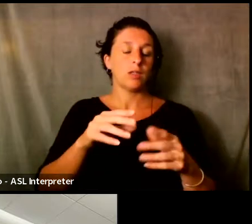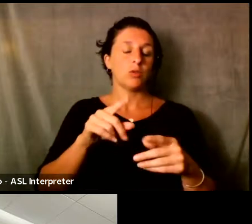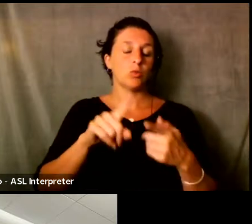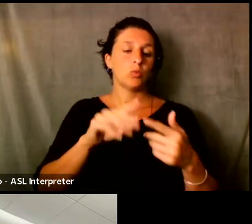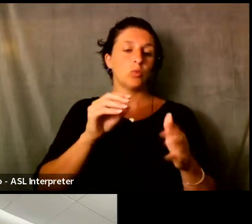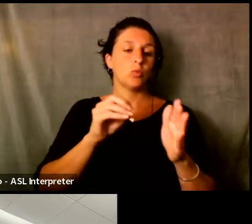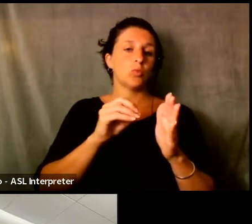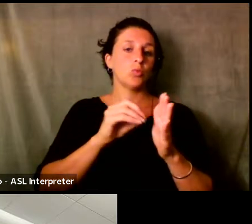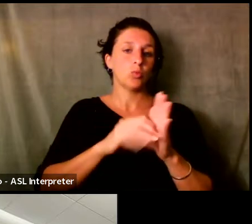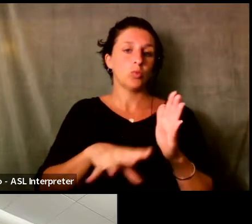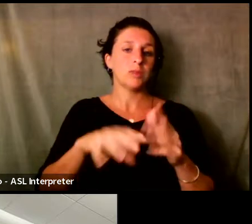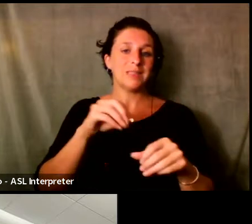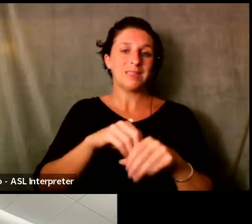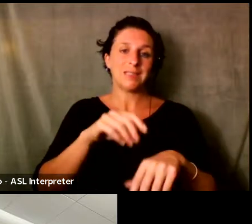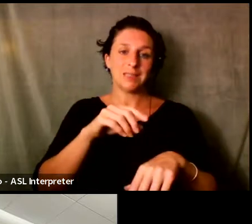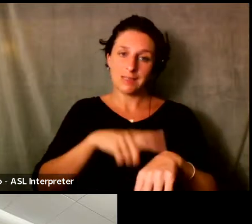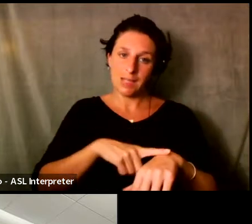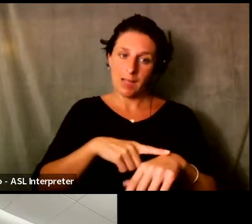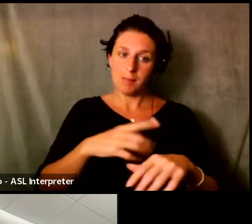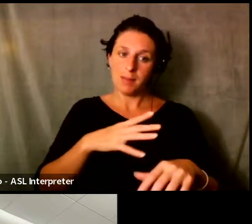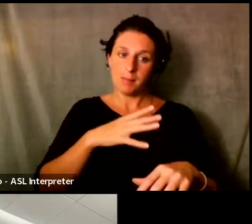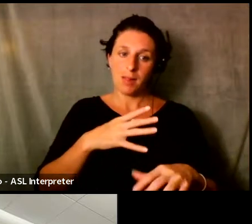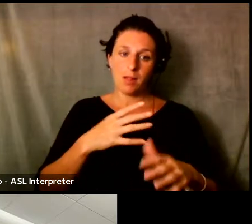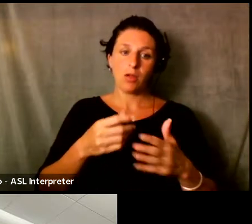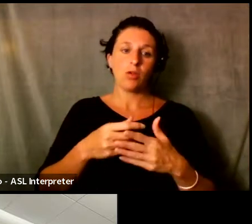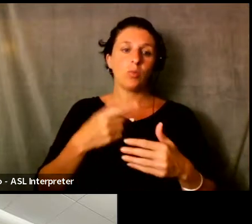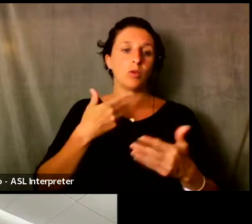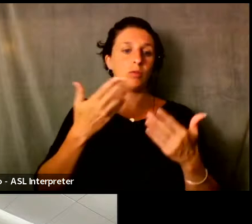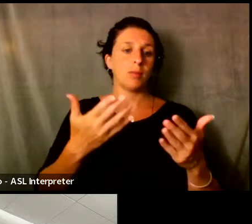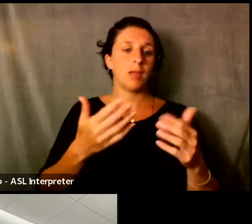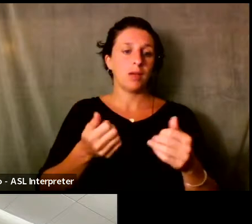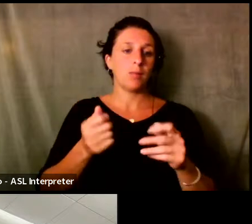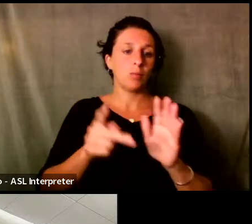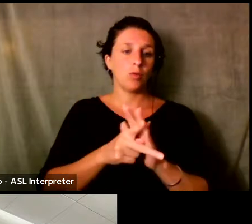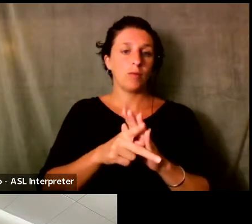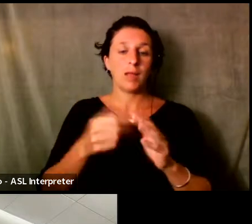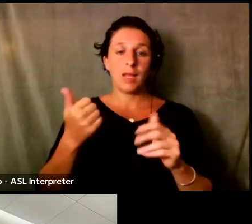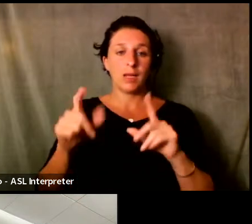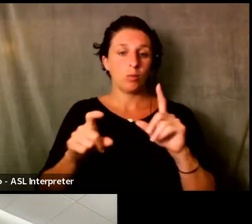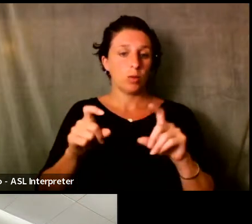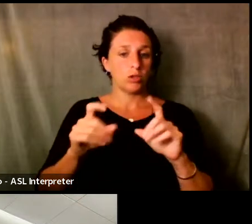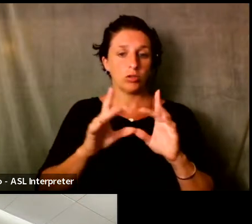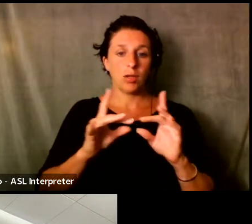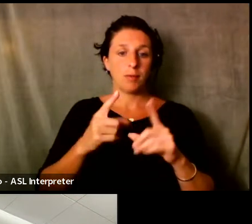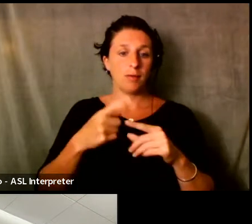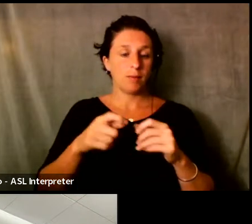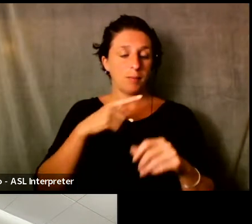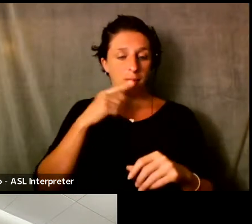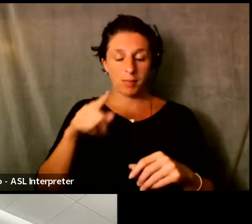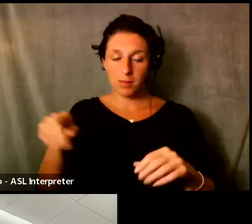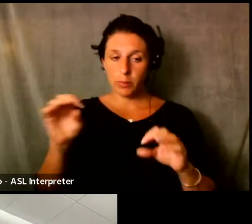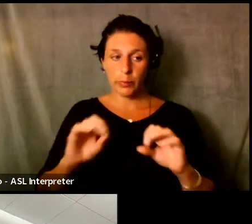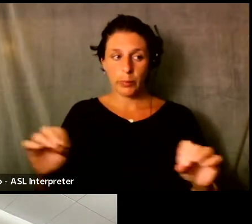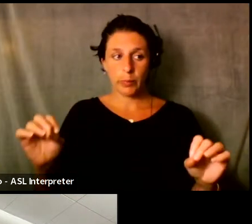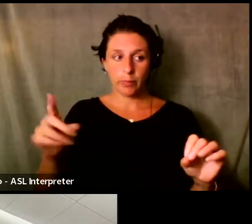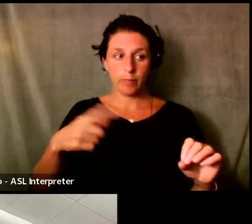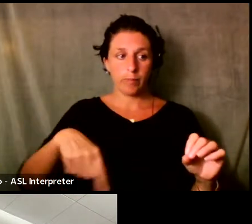timely manner. We recommend approval. Okay, any questions or comments from the public? There are none. Questions or comments